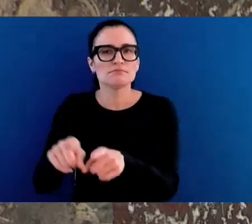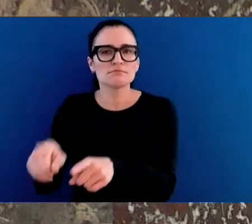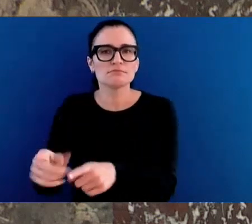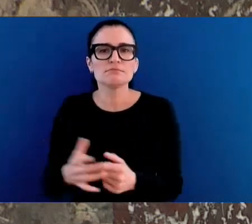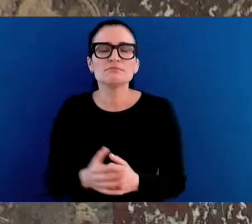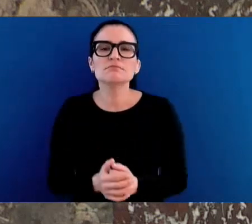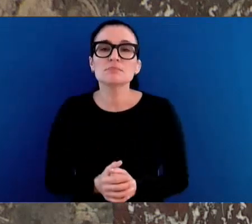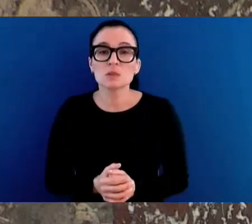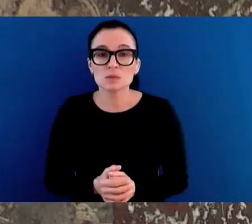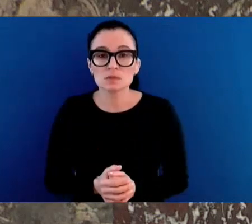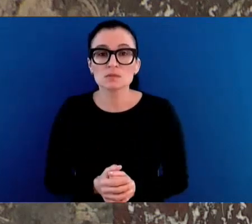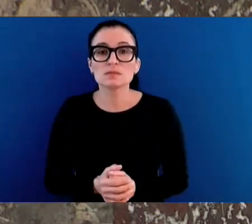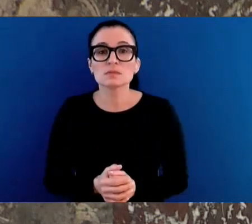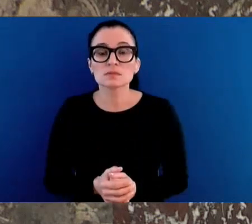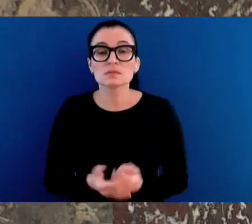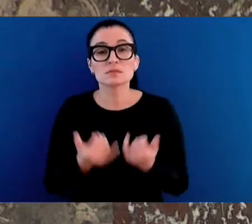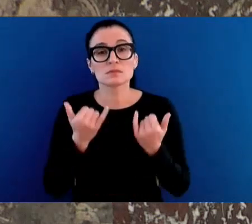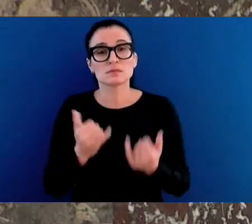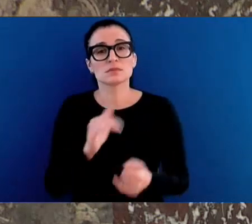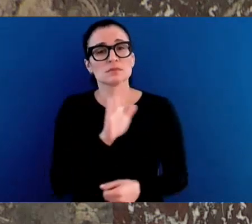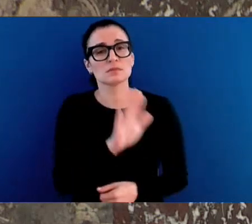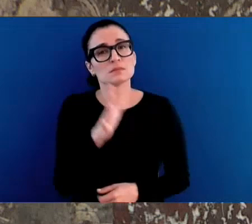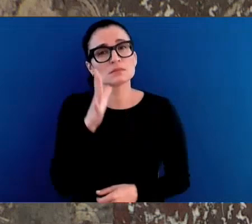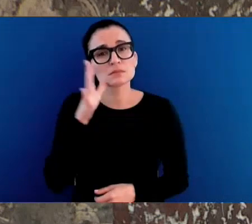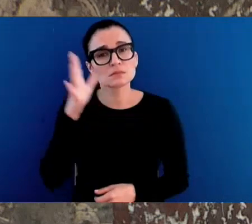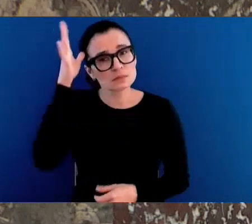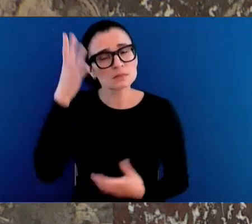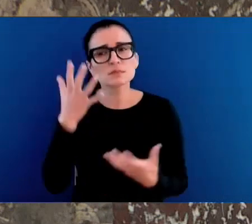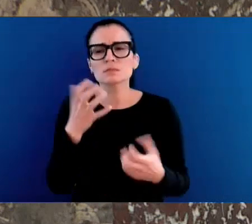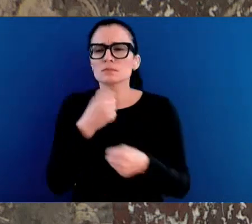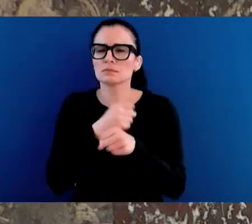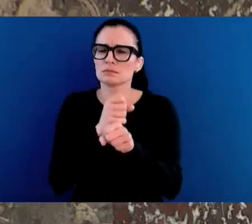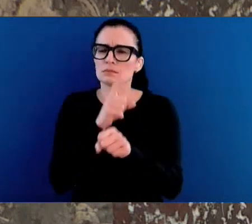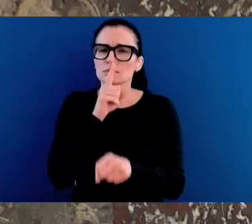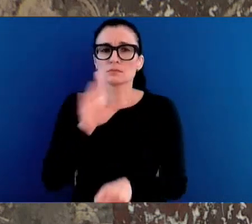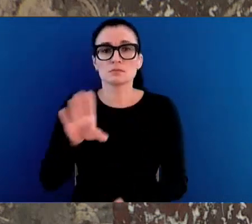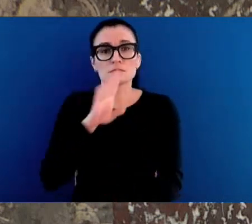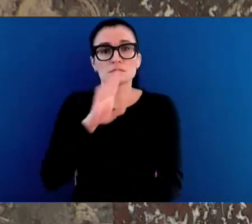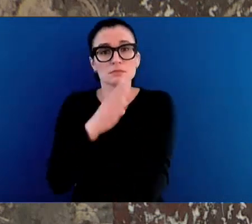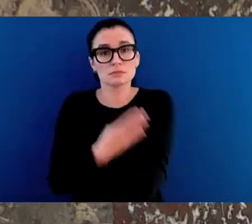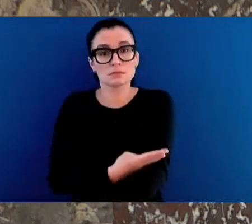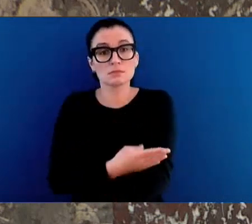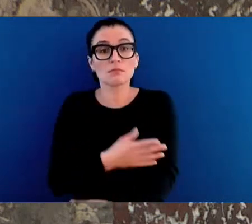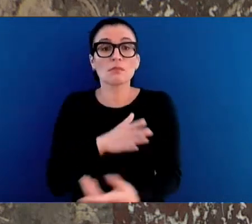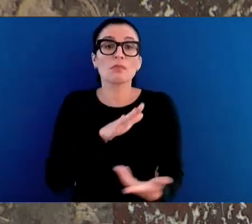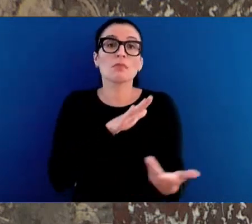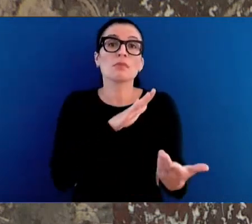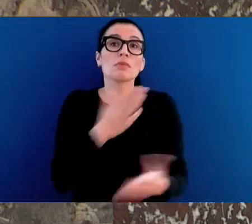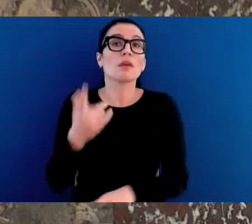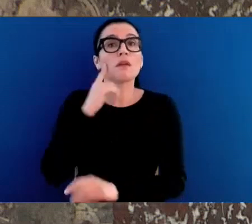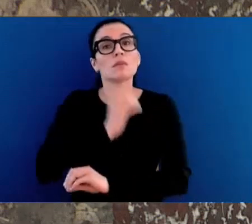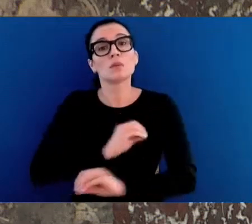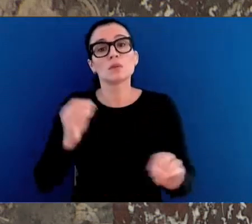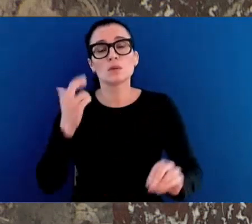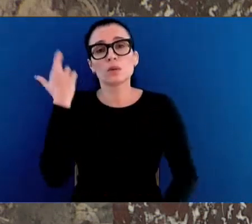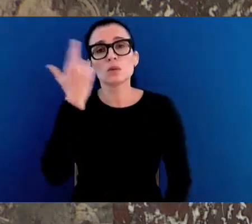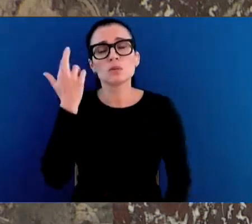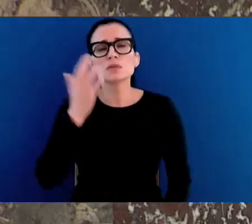reform, and that what their family is going through is not repeated.